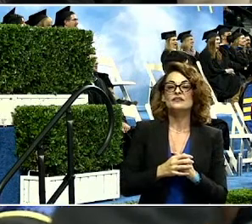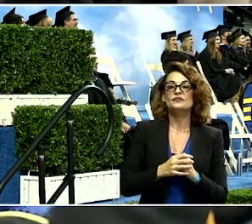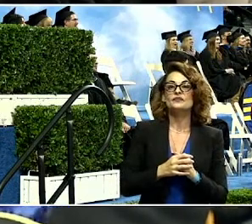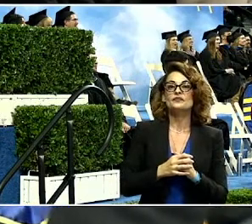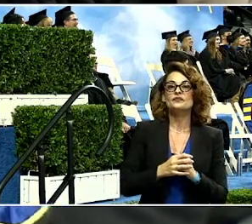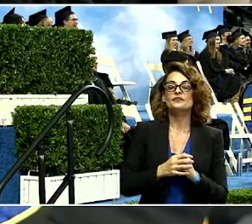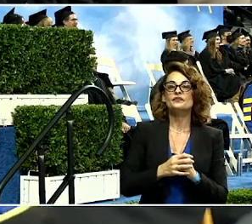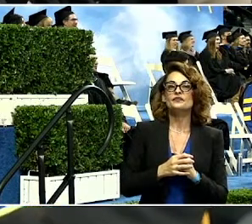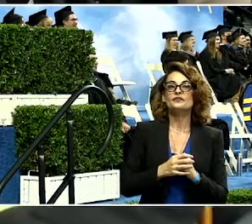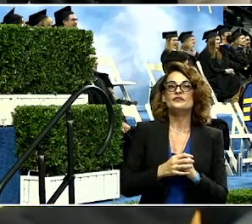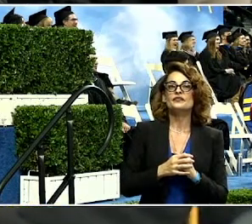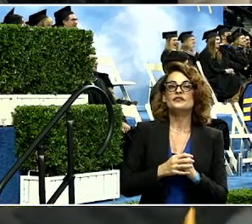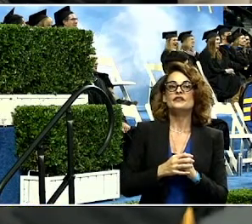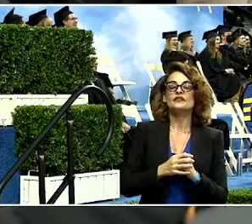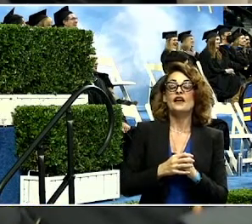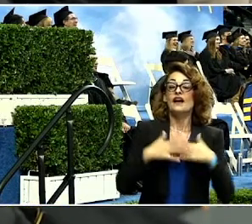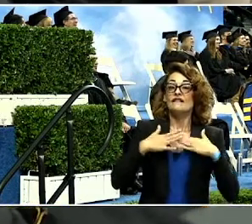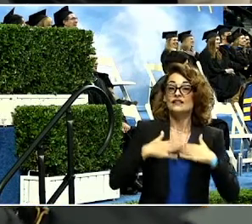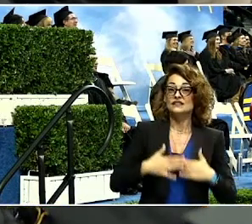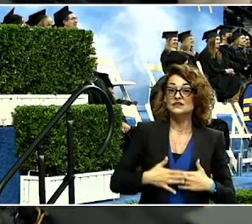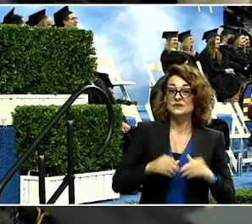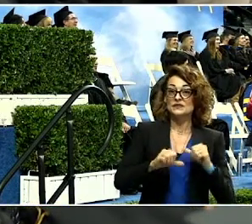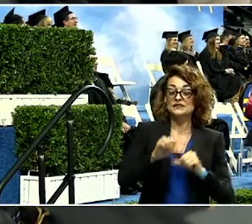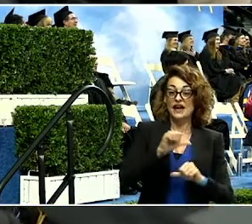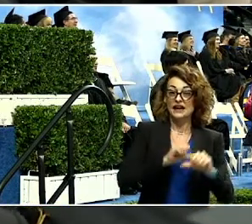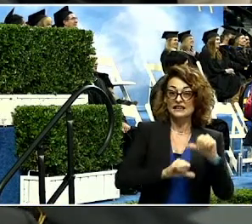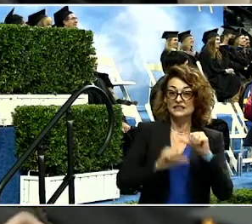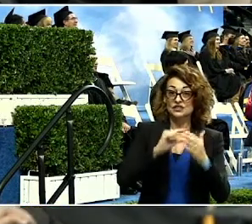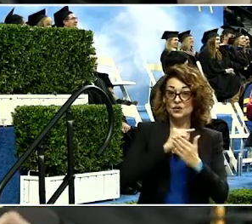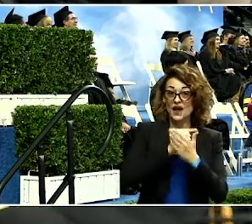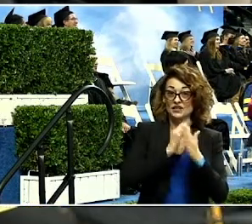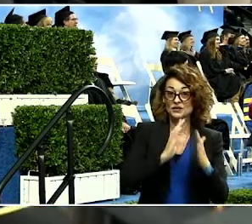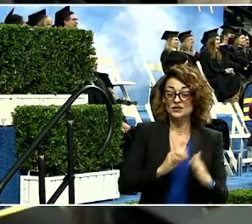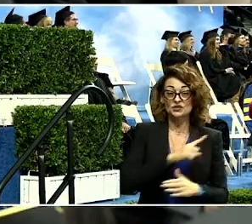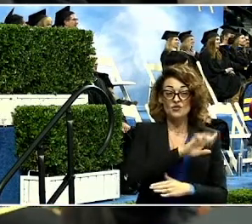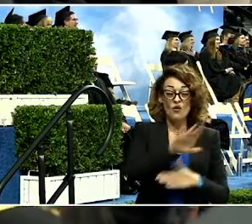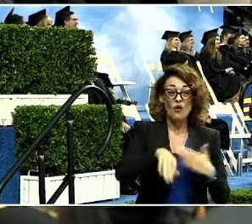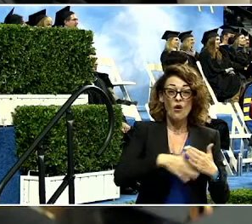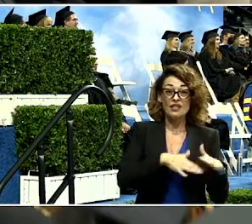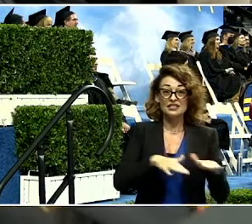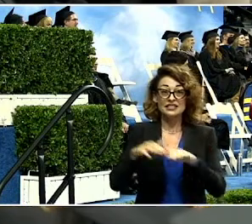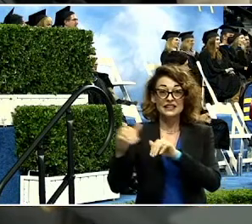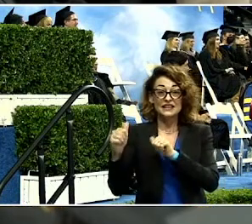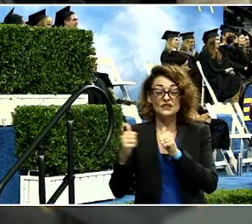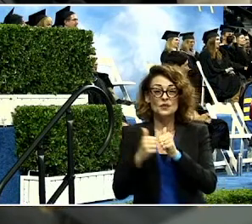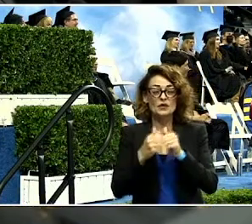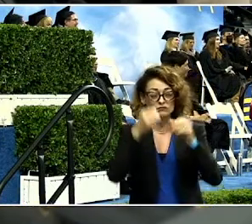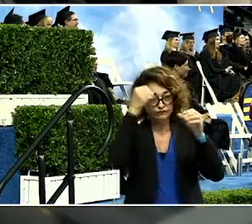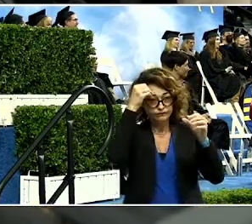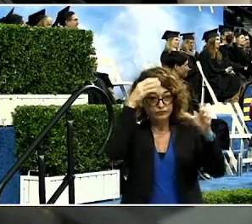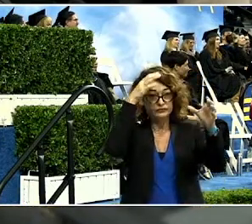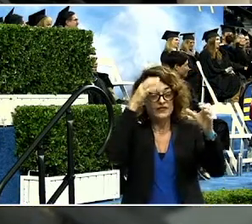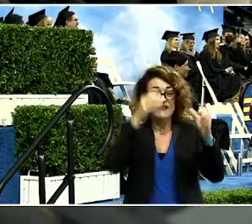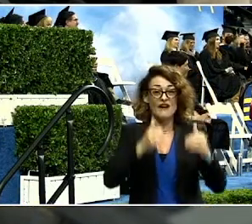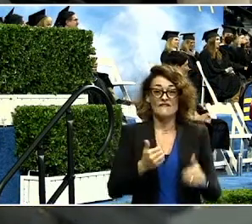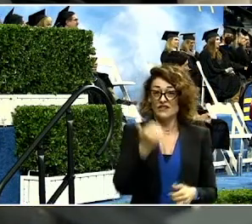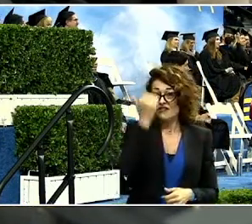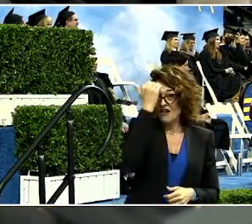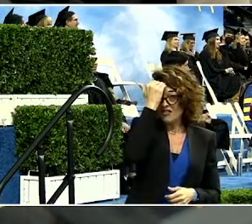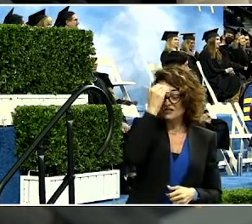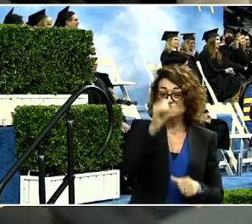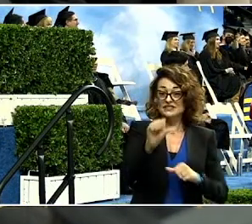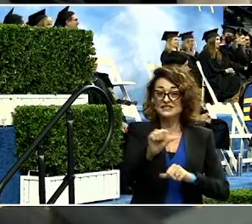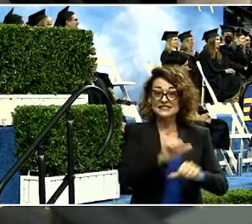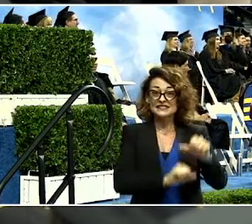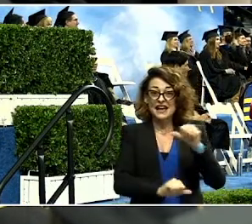Good job. Physical sciences graduates, you all live here with a deep fund of knowledge in the science underlying what we